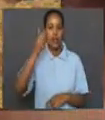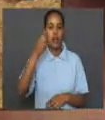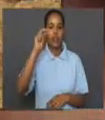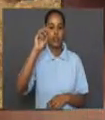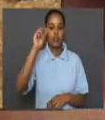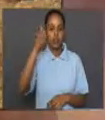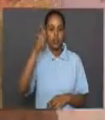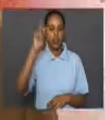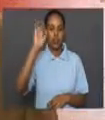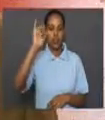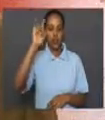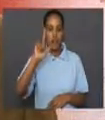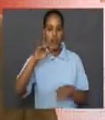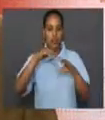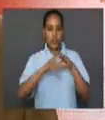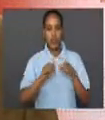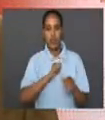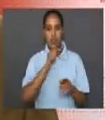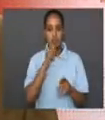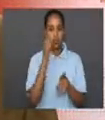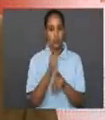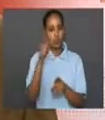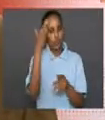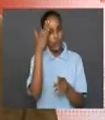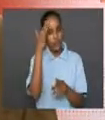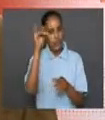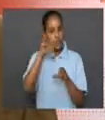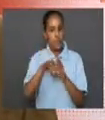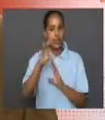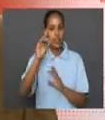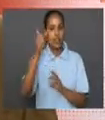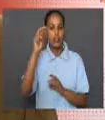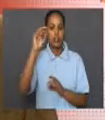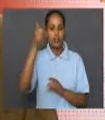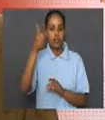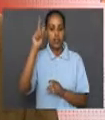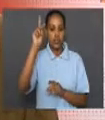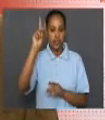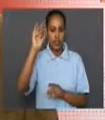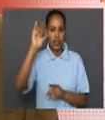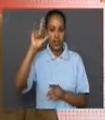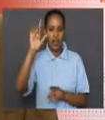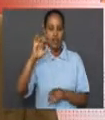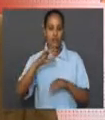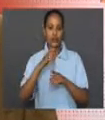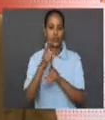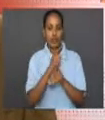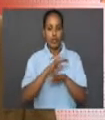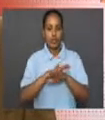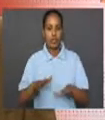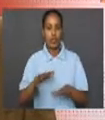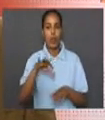Danakil Depression. I'm sure you know that the Danakil Depression is a geological